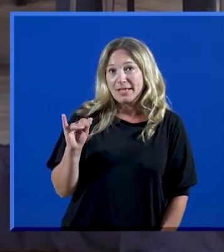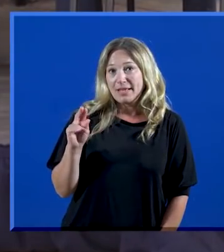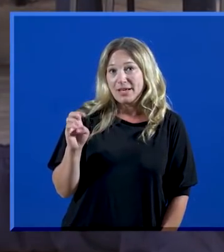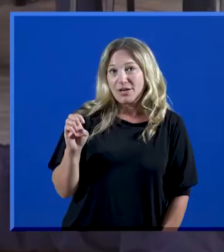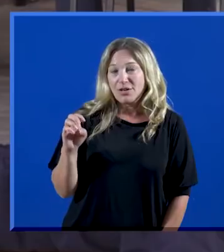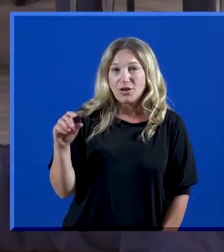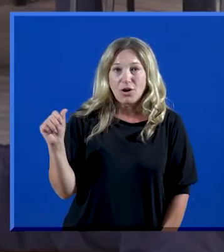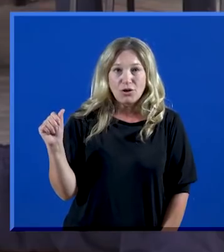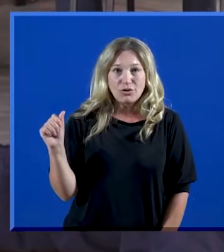Claire Arnold.